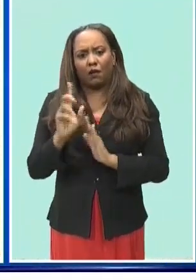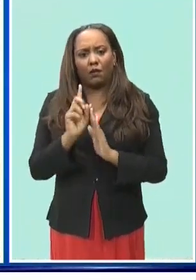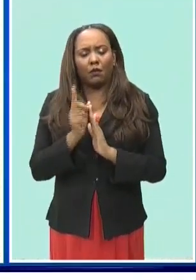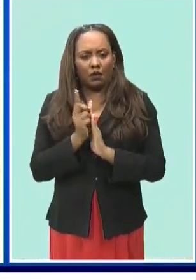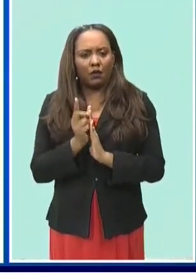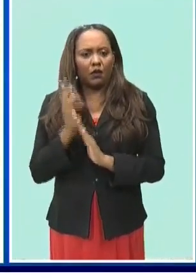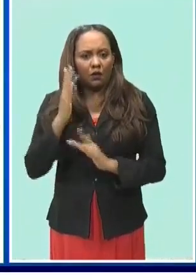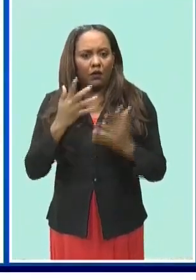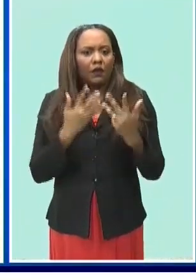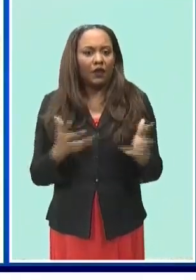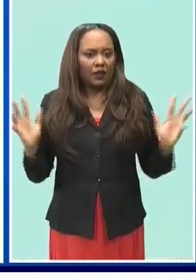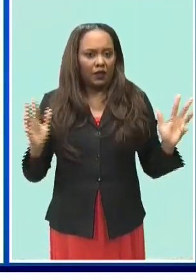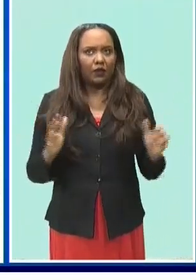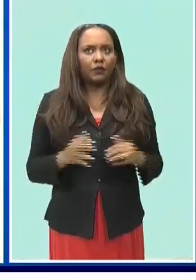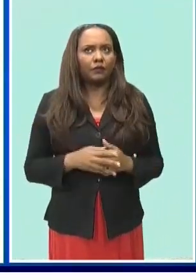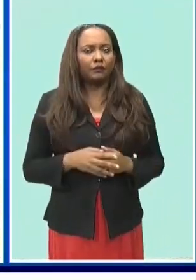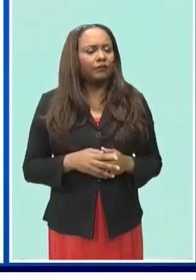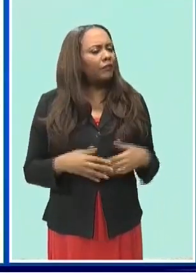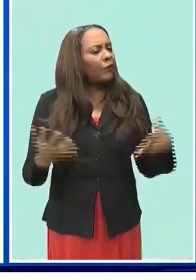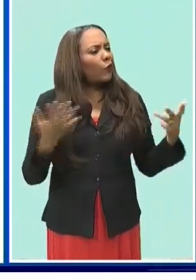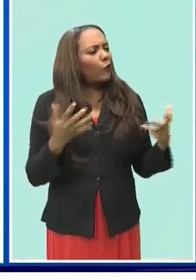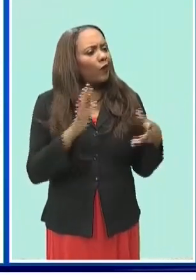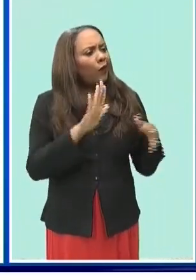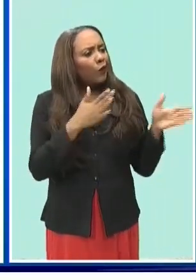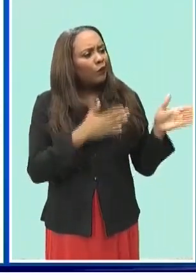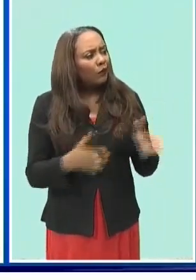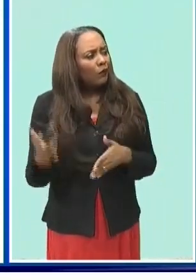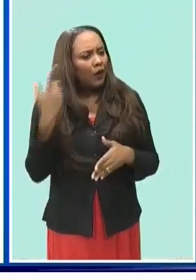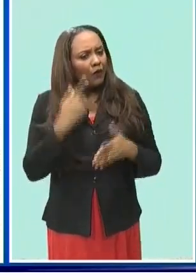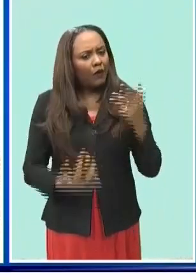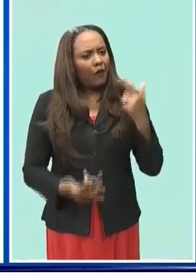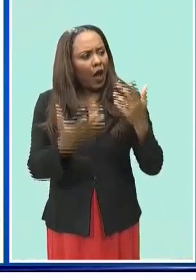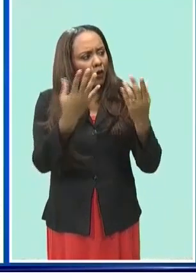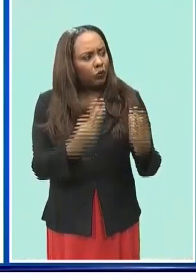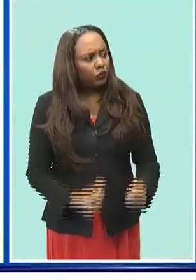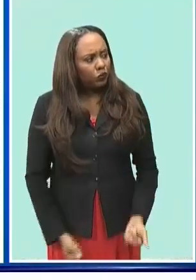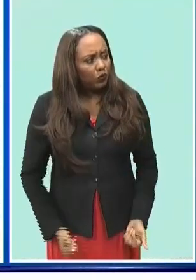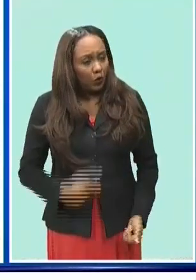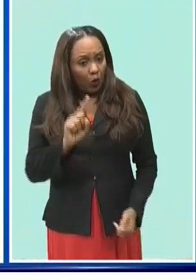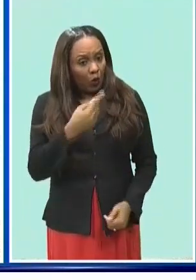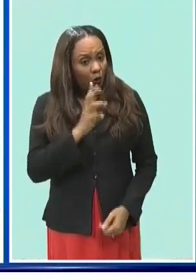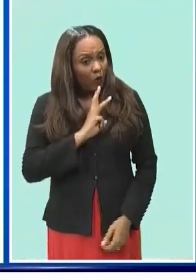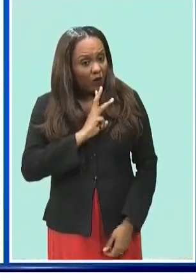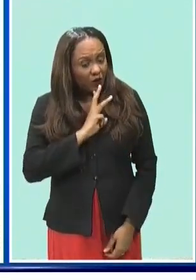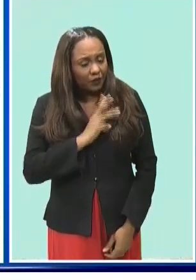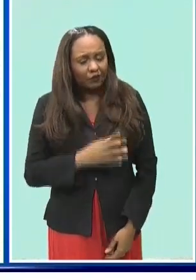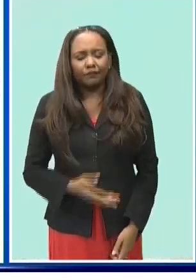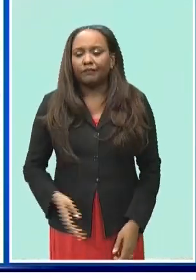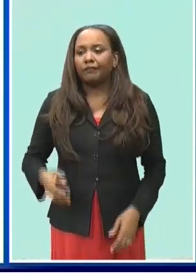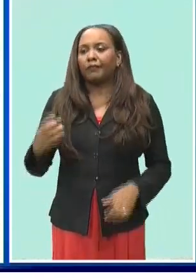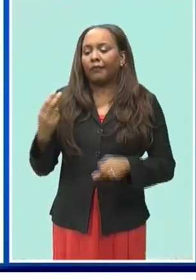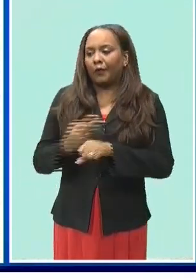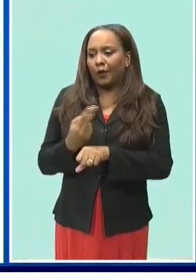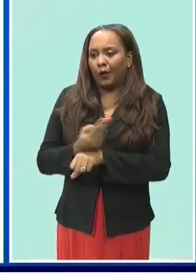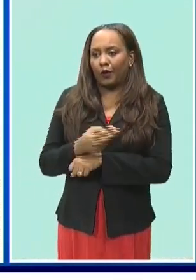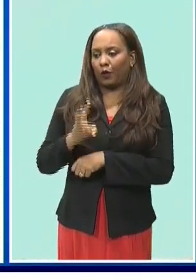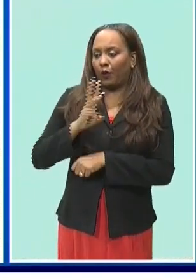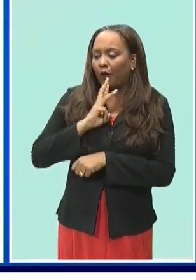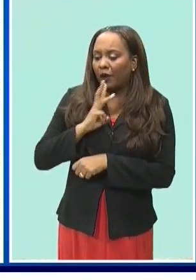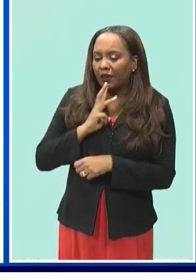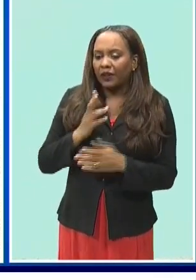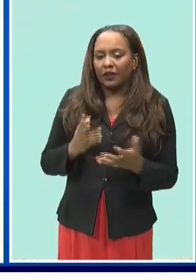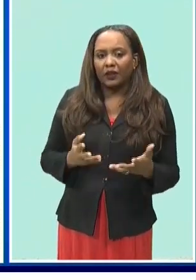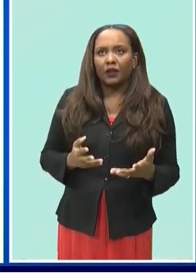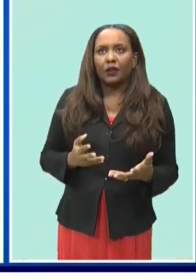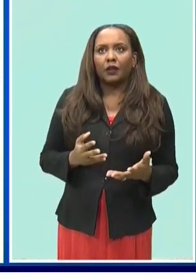up here. What has been the strategy to get the fire extinguished? Using water? Well, we use a mixture of both. And the